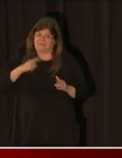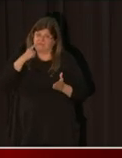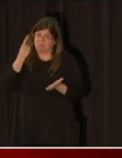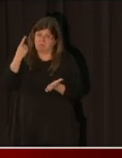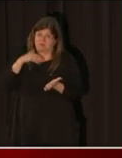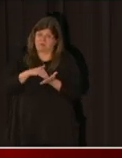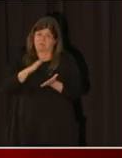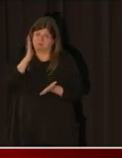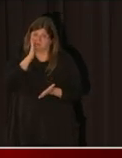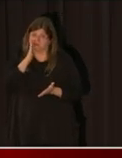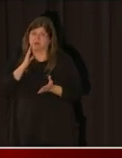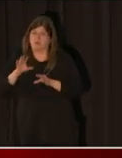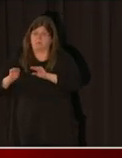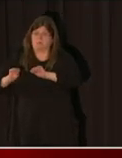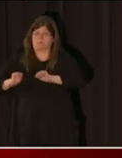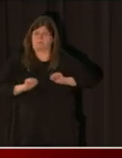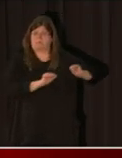May.